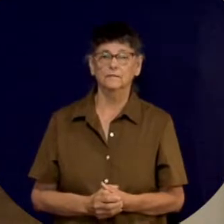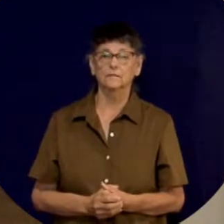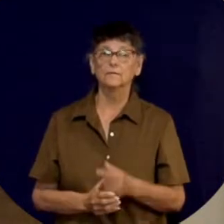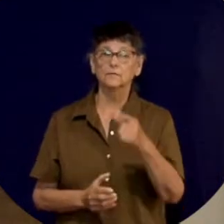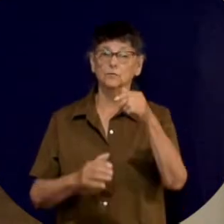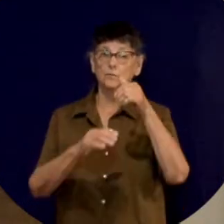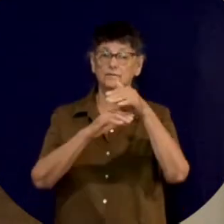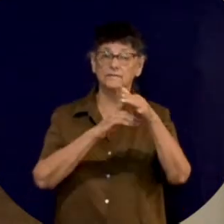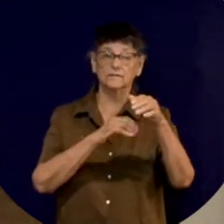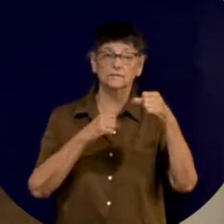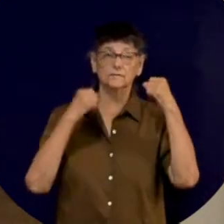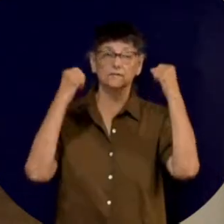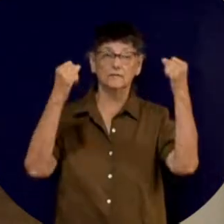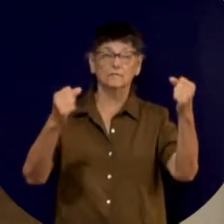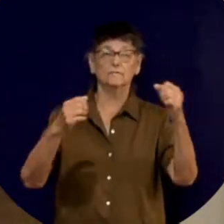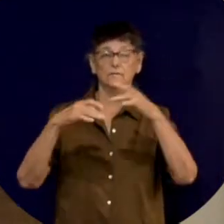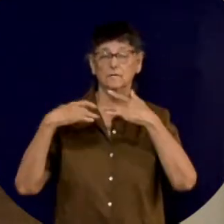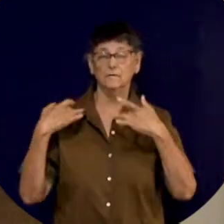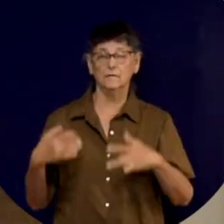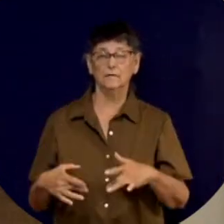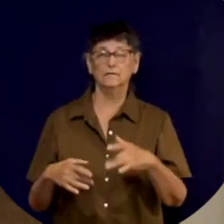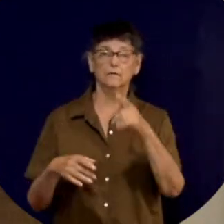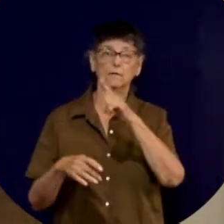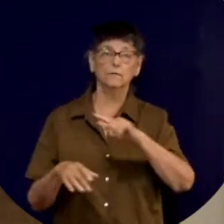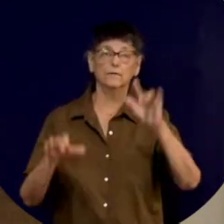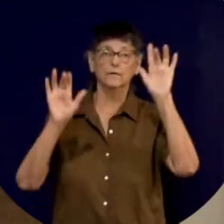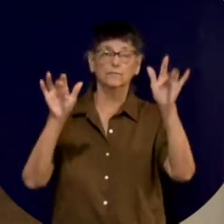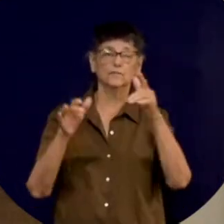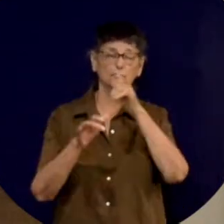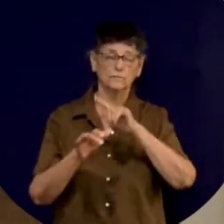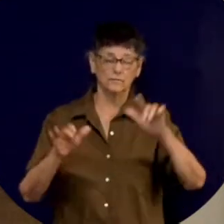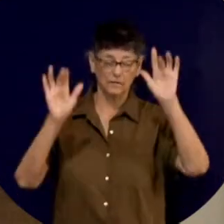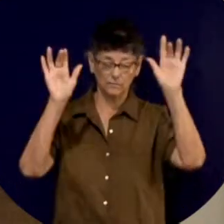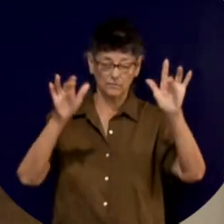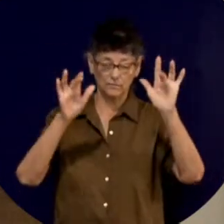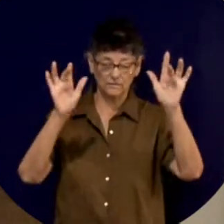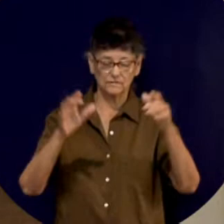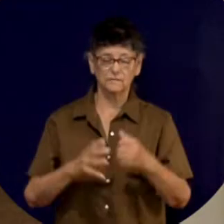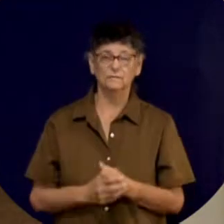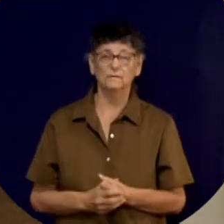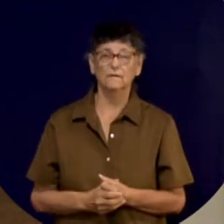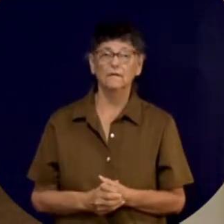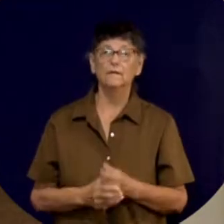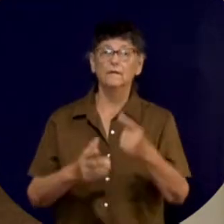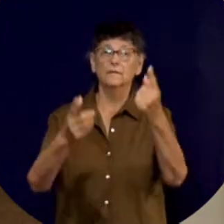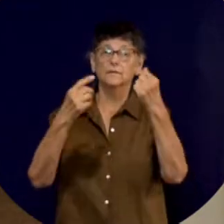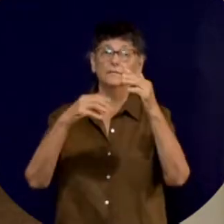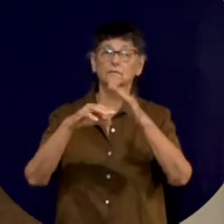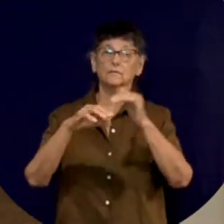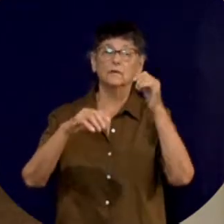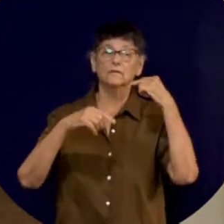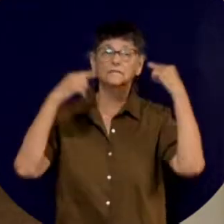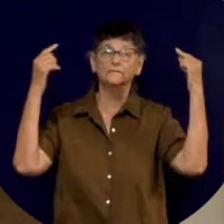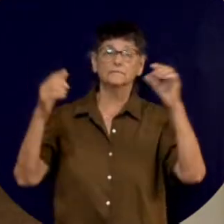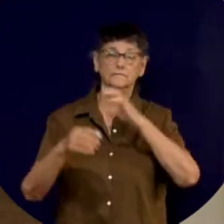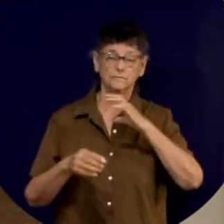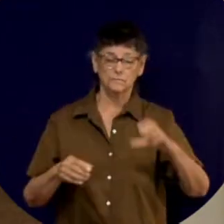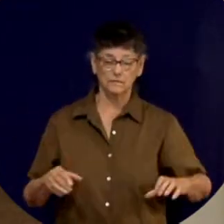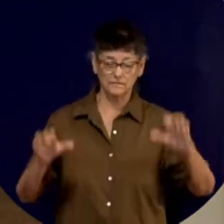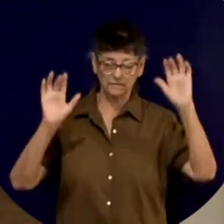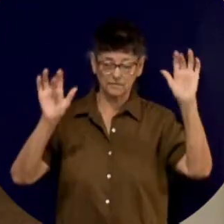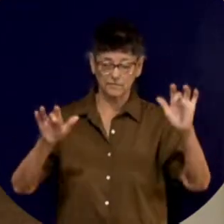You were sent to heal the contrite of heart. Lord, have mercy. Lord, have mercy. You came to call sinners. Christ, have